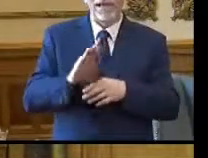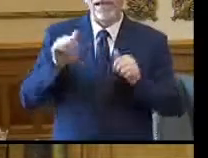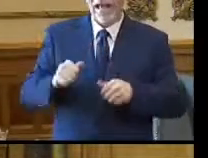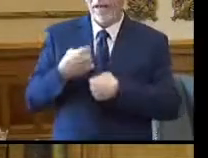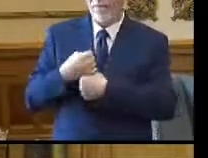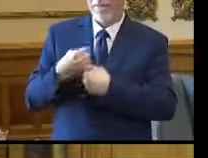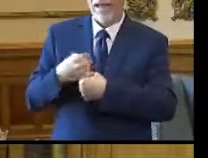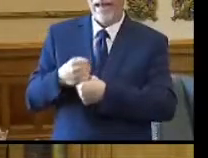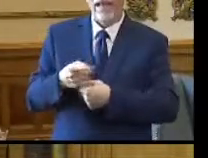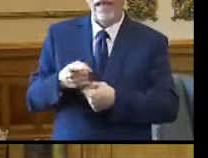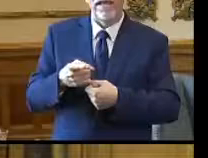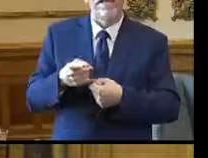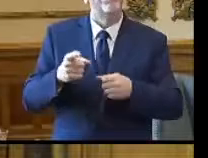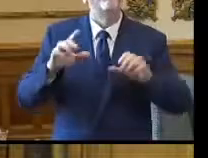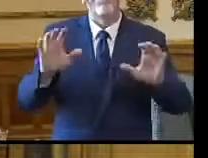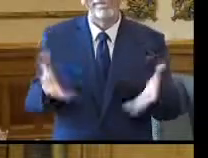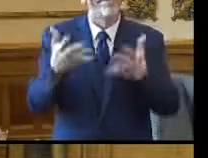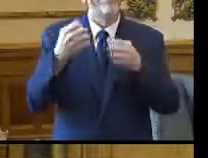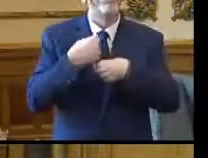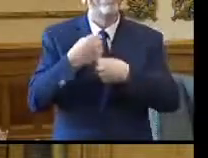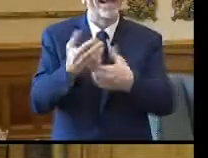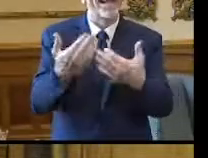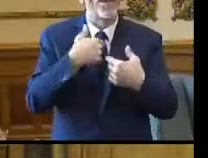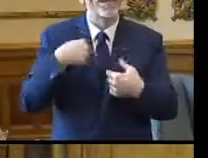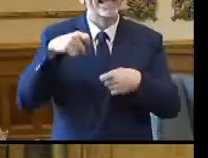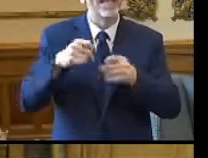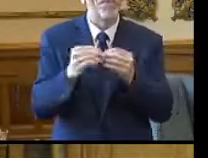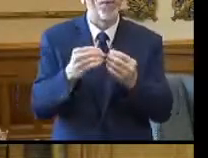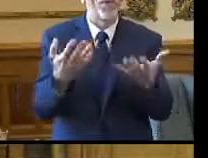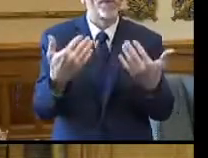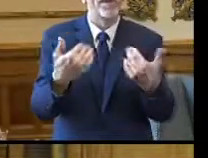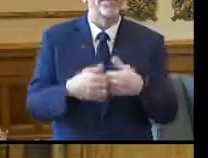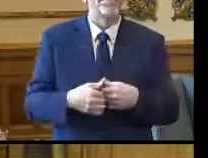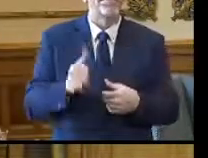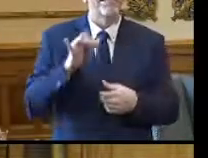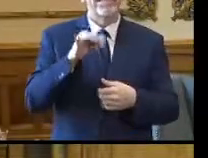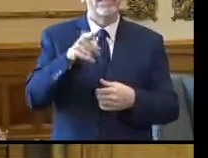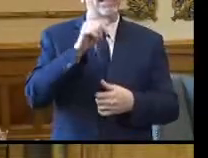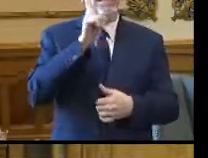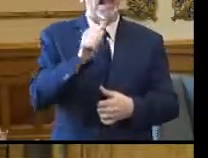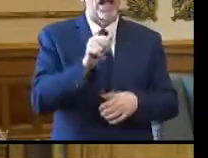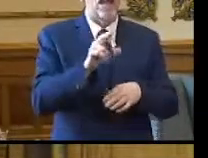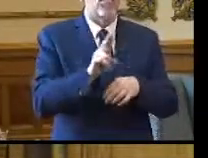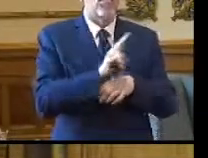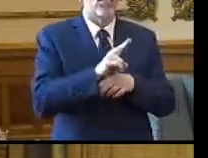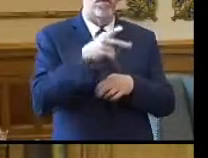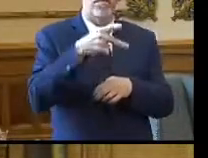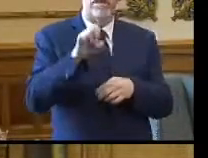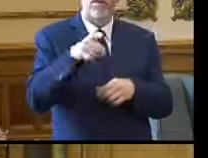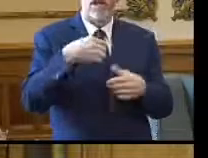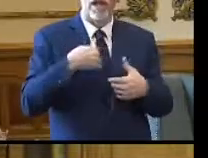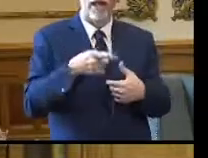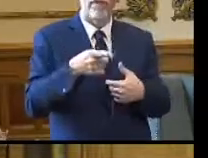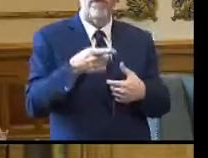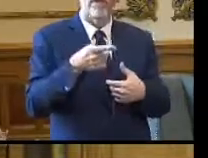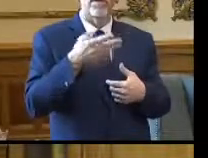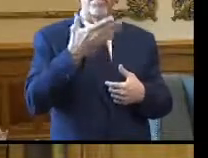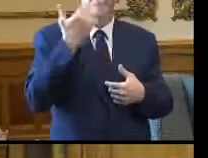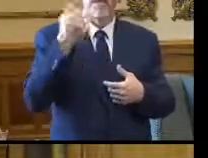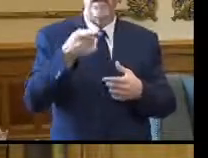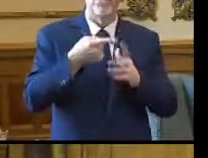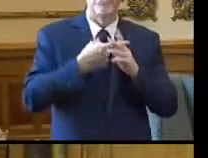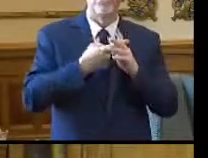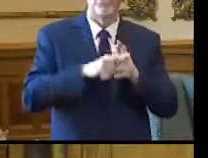these products, then fire up your lines because we're ready for it. And if you're not conserving the PPE that you have, the time to start